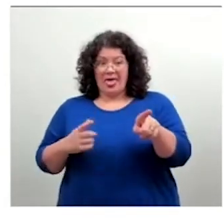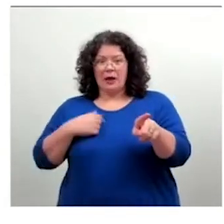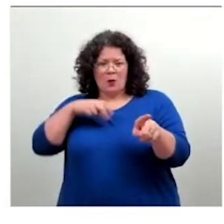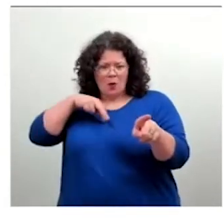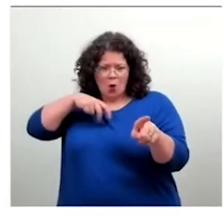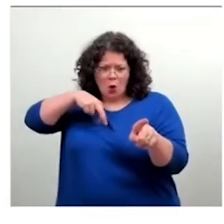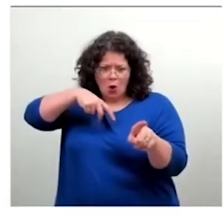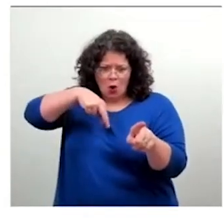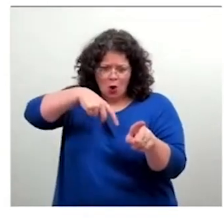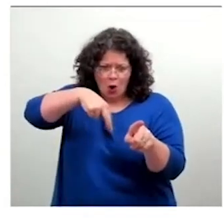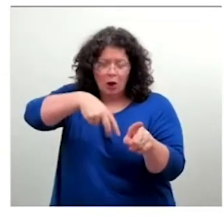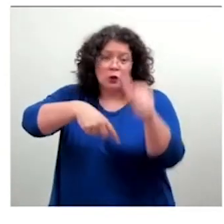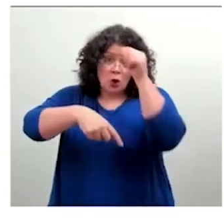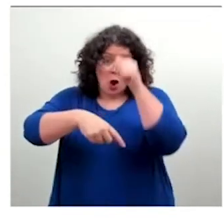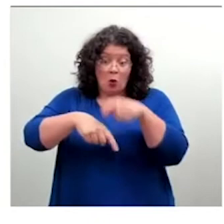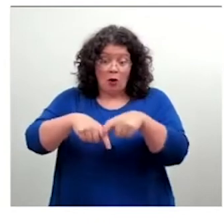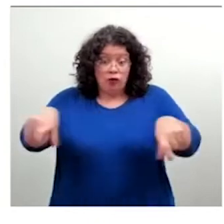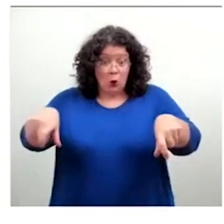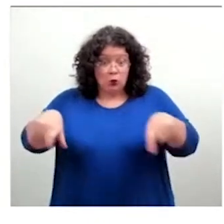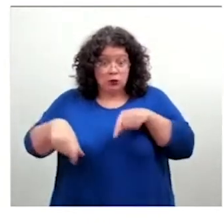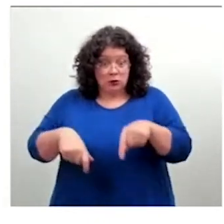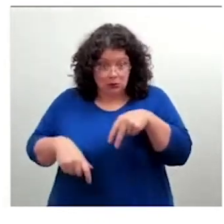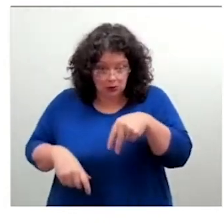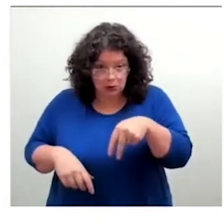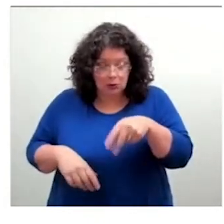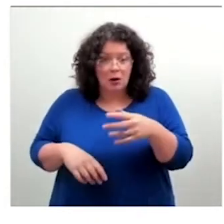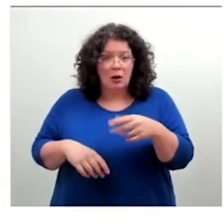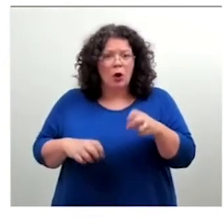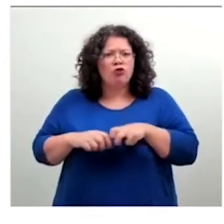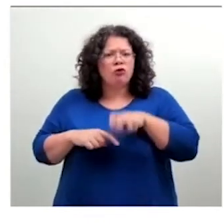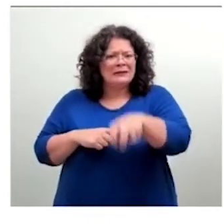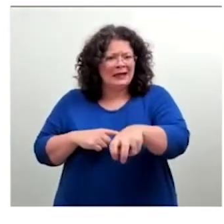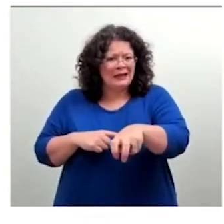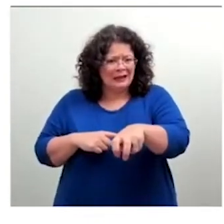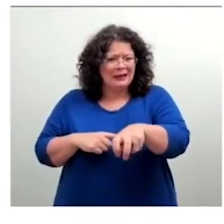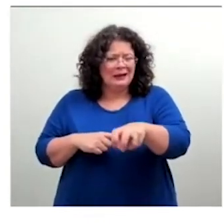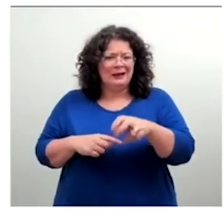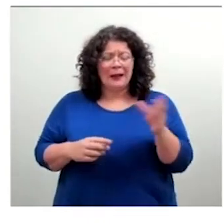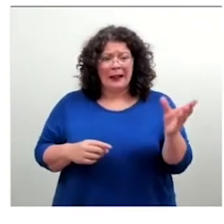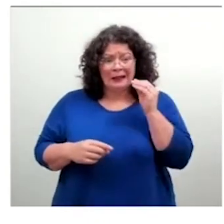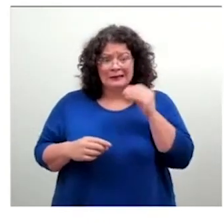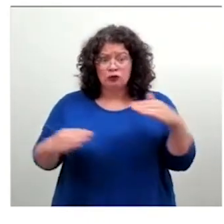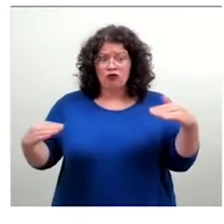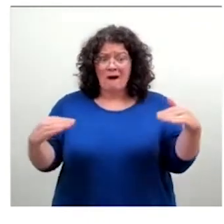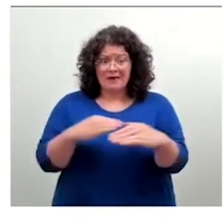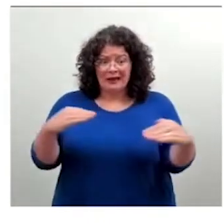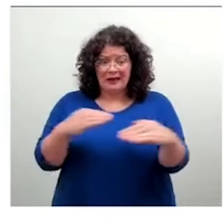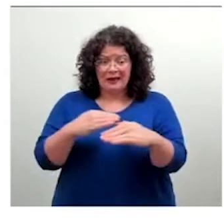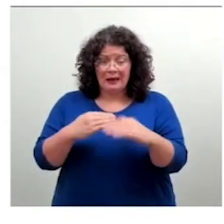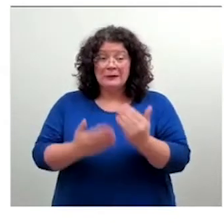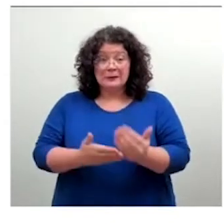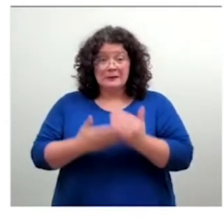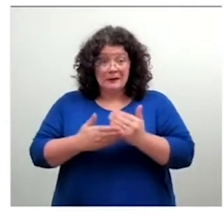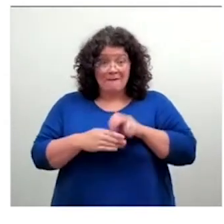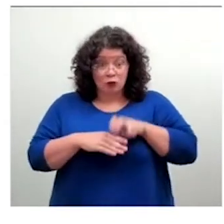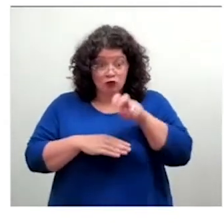traffic. We're safe to cross? All right, and it's safe to cross. Franz Do it. chocolates. Hey, here's Franz chocolate over there. Oh, perfect.